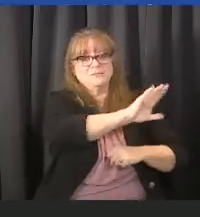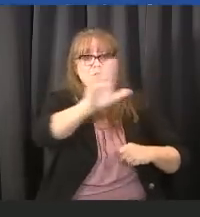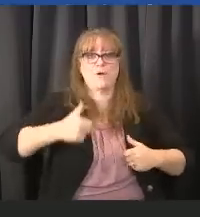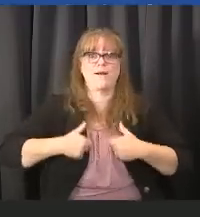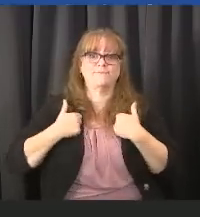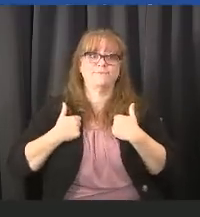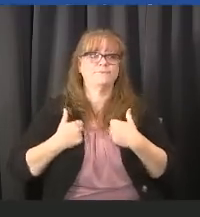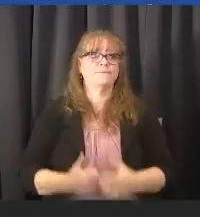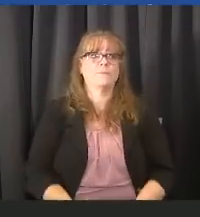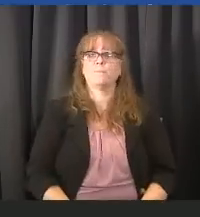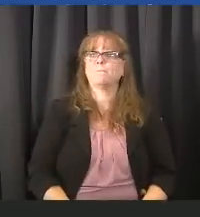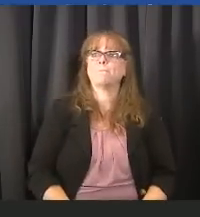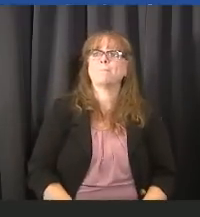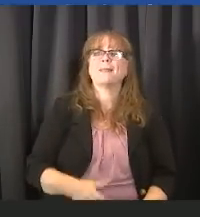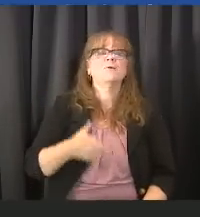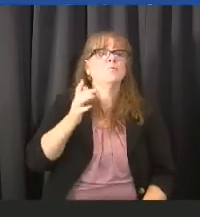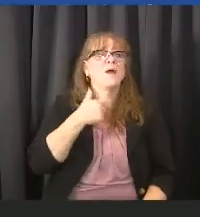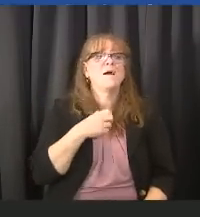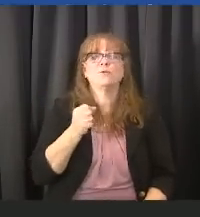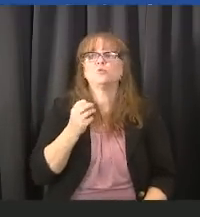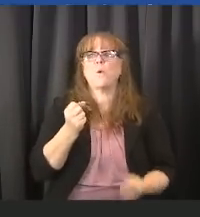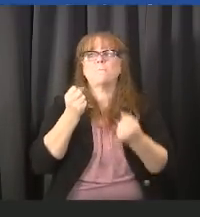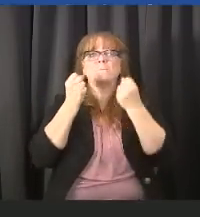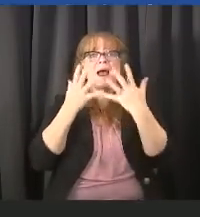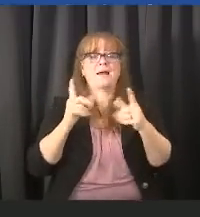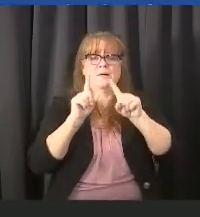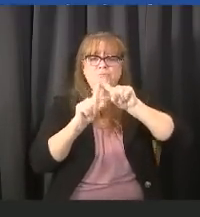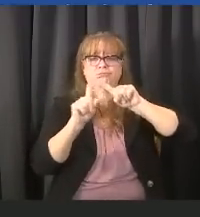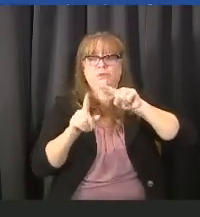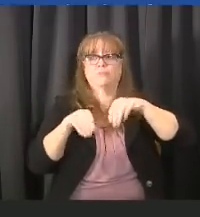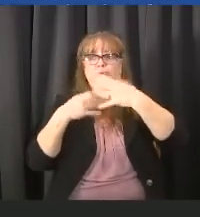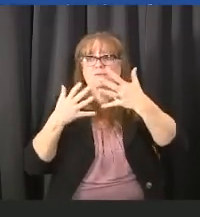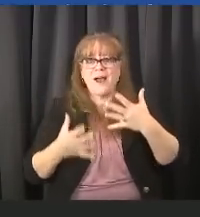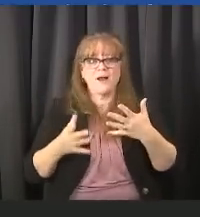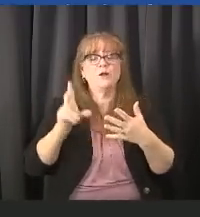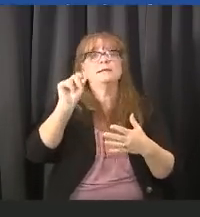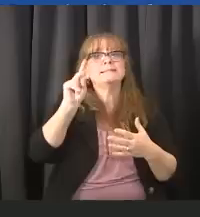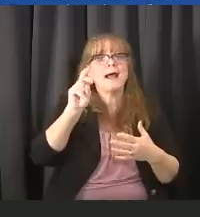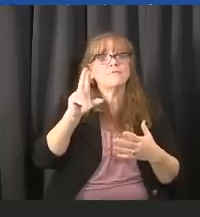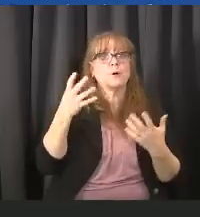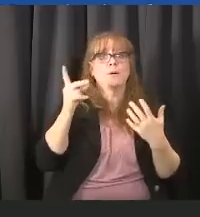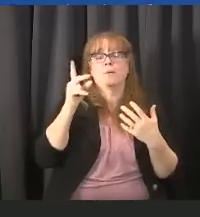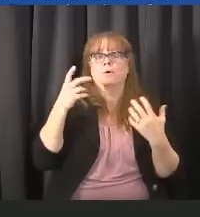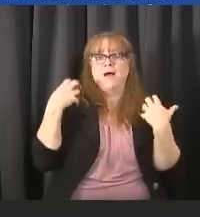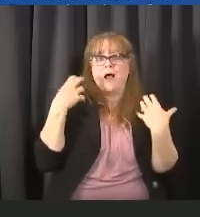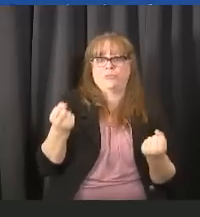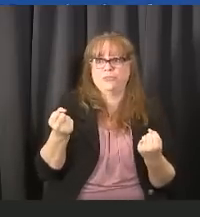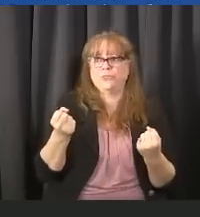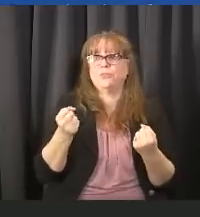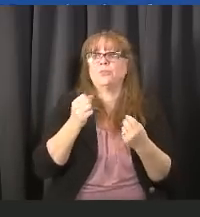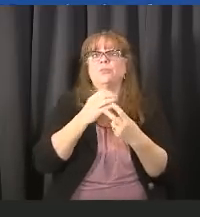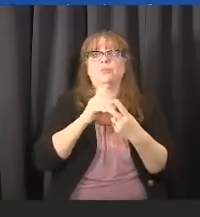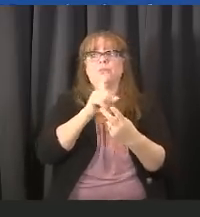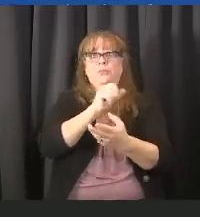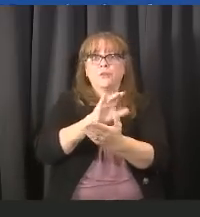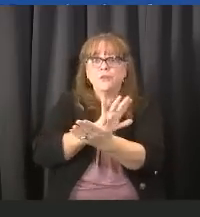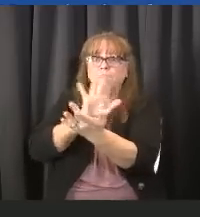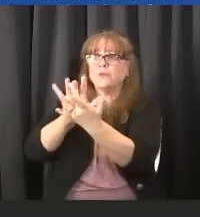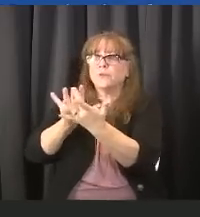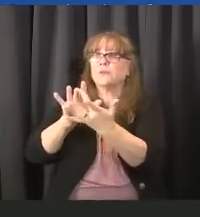in Denver, working to contact and make appointments with people they've had contact with over 70 who've gotten care at Denver Health in the last 3